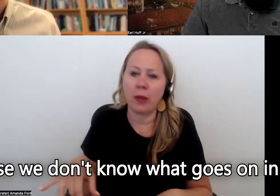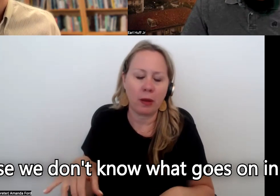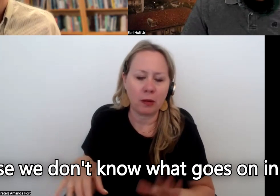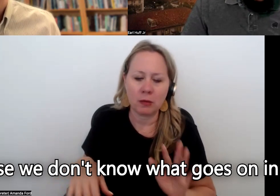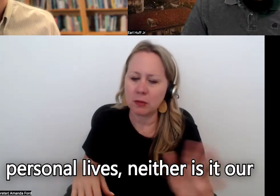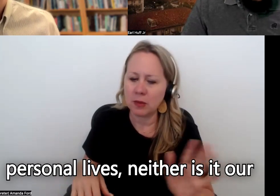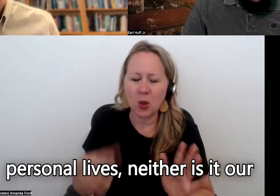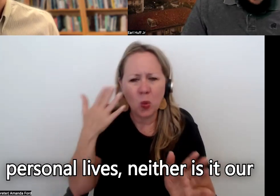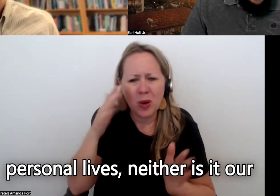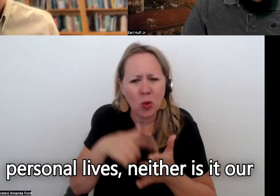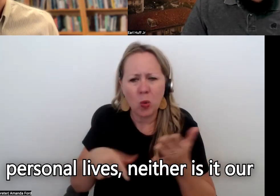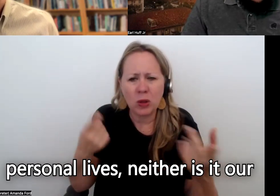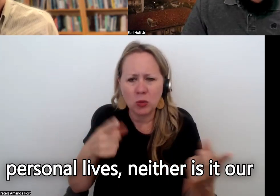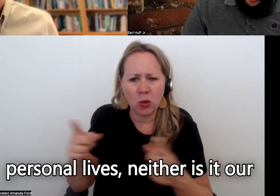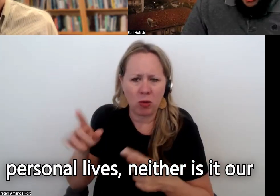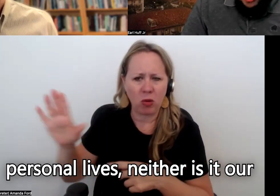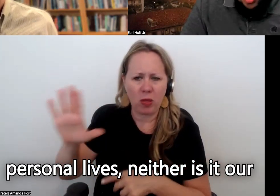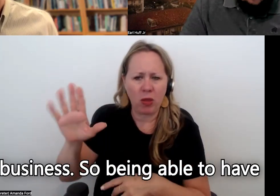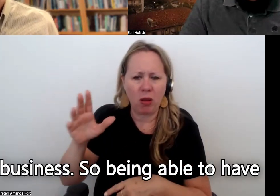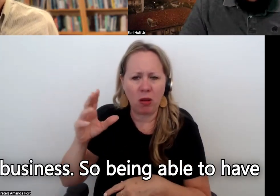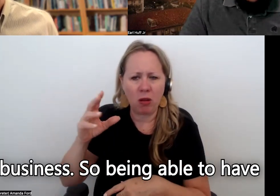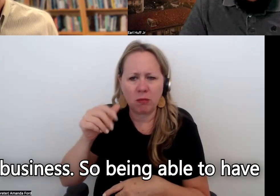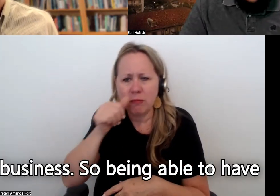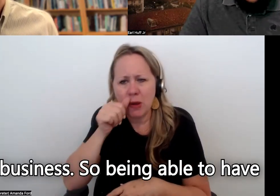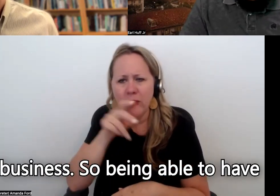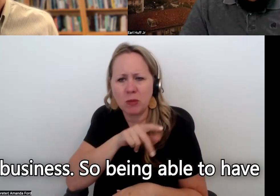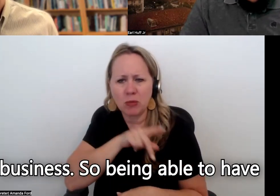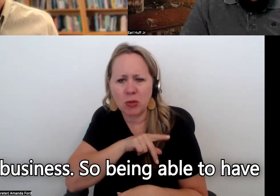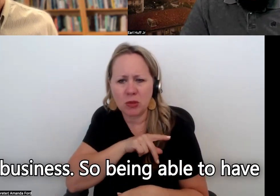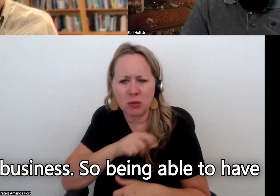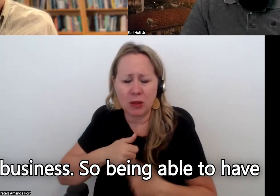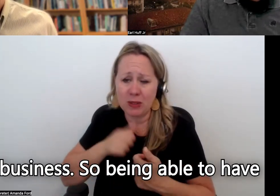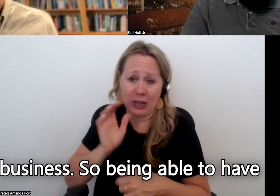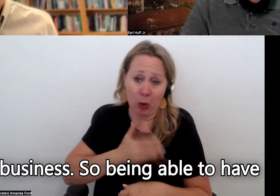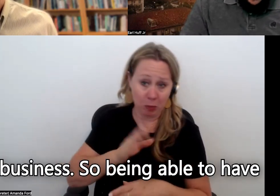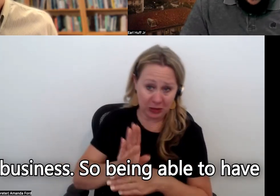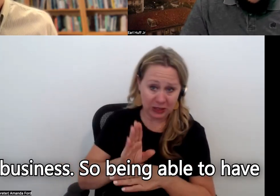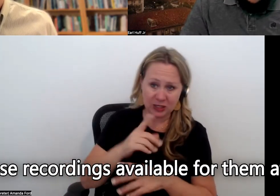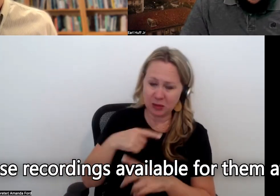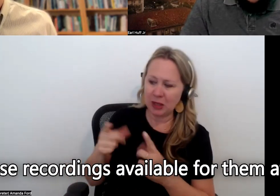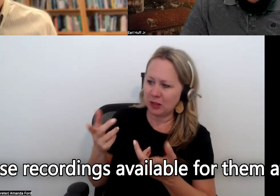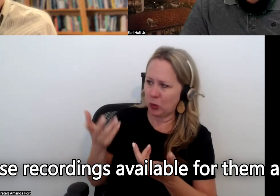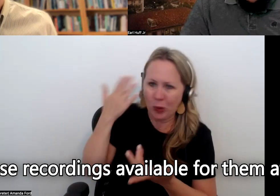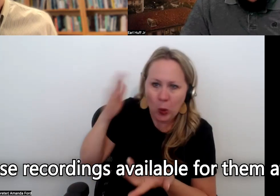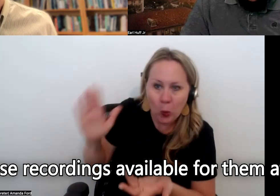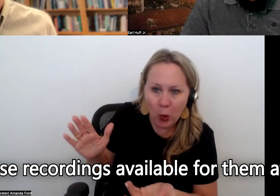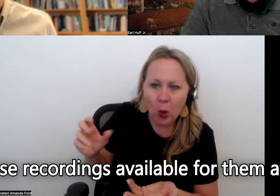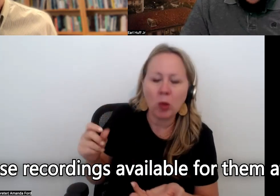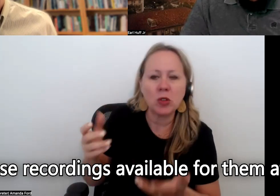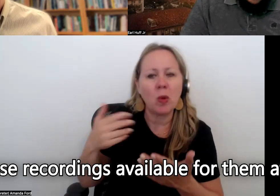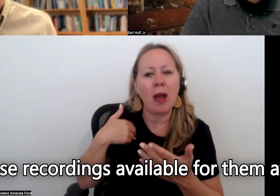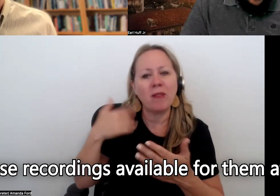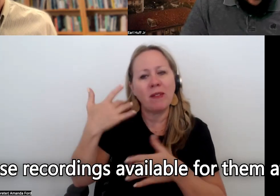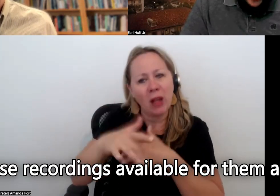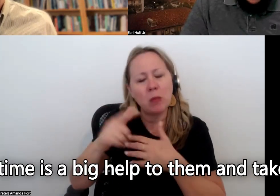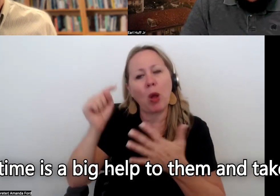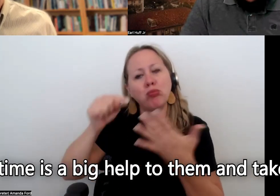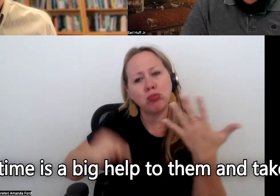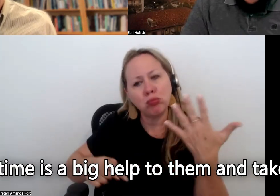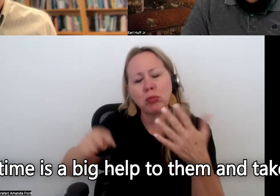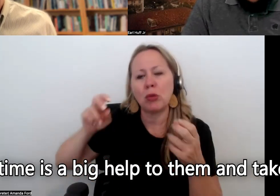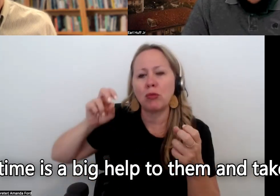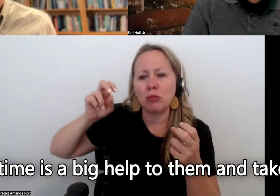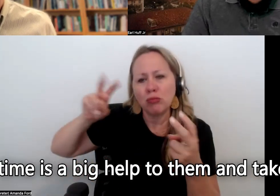what goes on in their personal lives, neither is our business. So being able to have these recordings available for them at